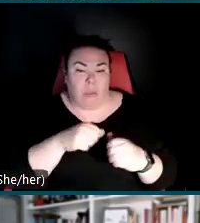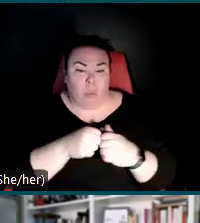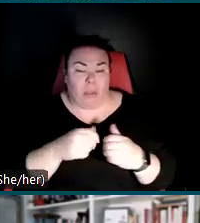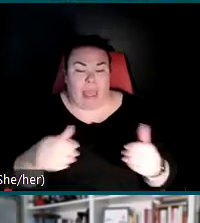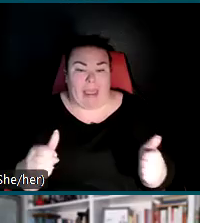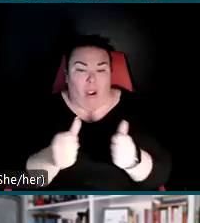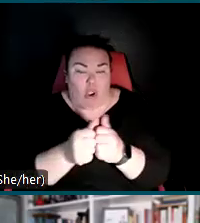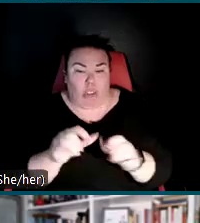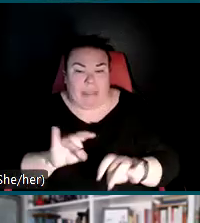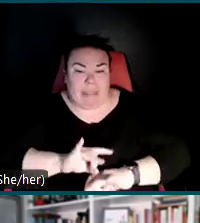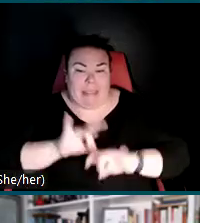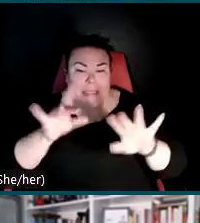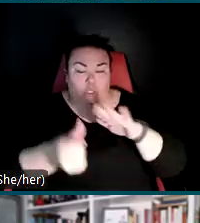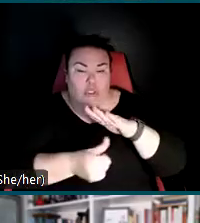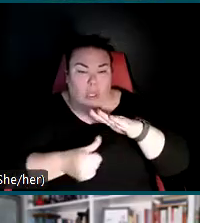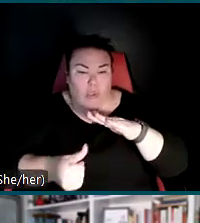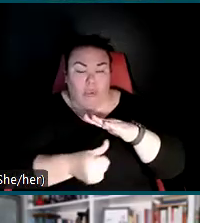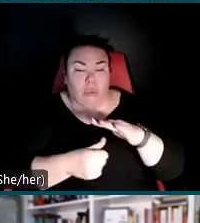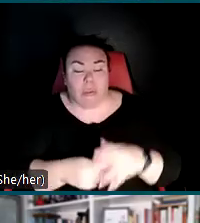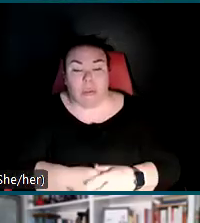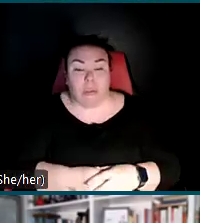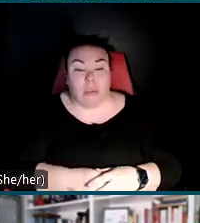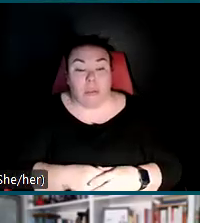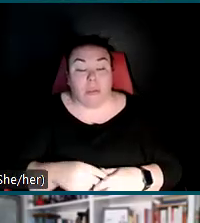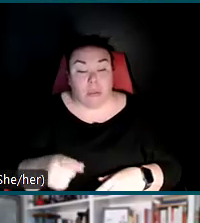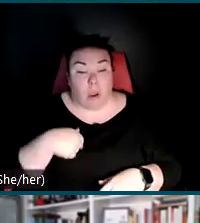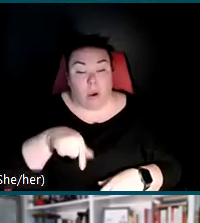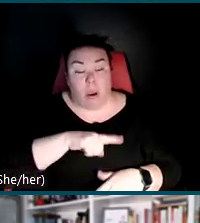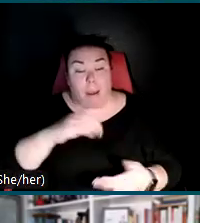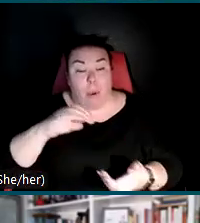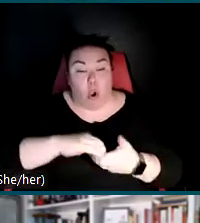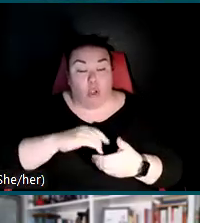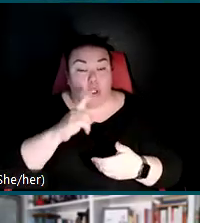survivor confidentiality and compliance with the Violence Against Women Act?